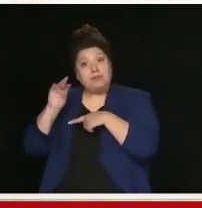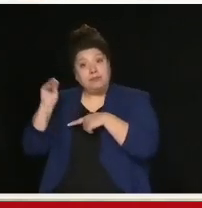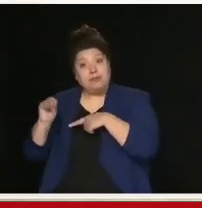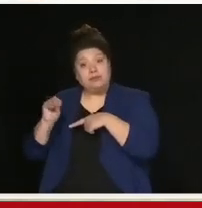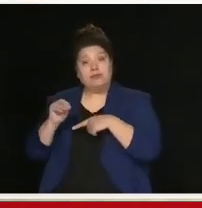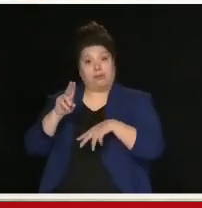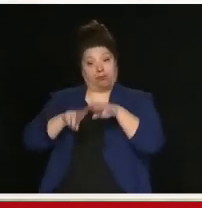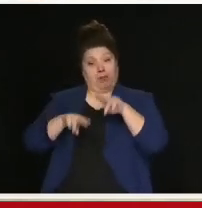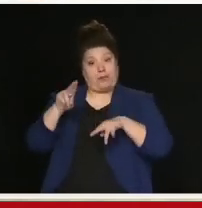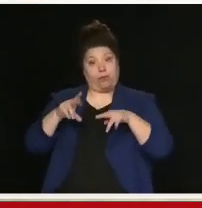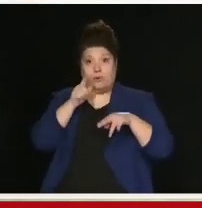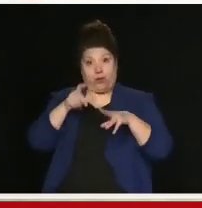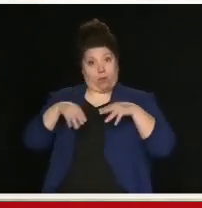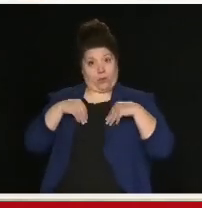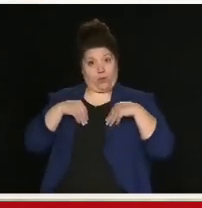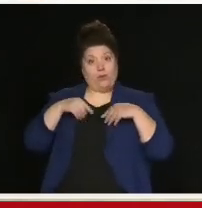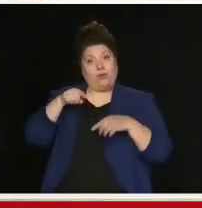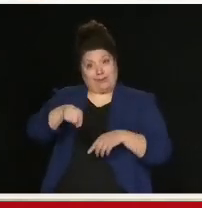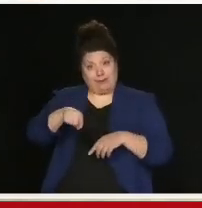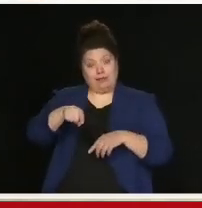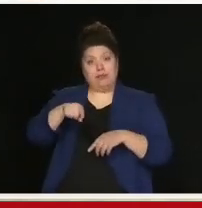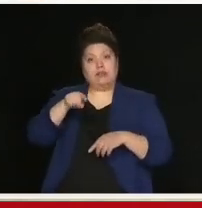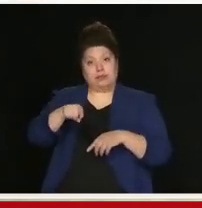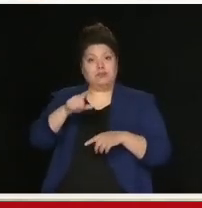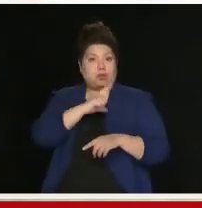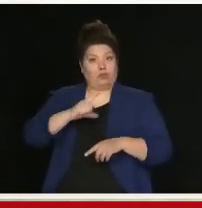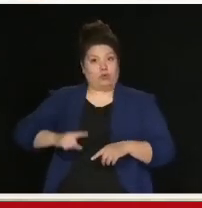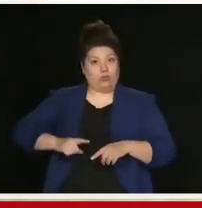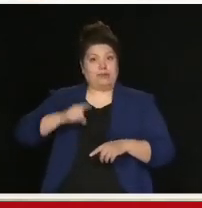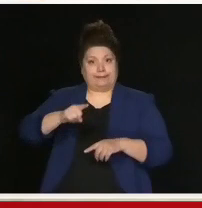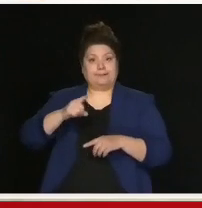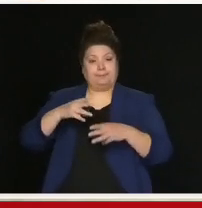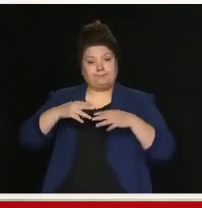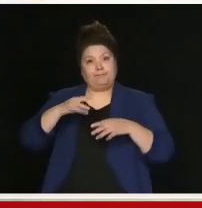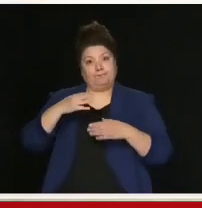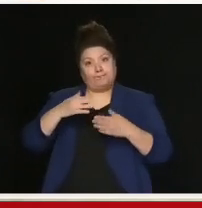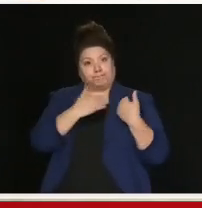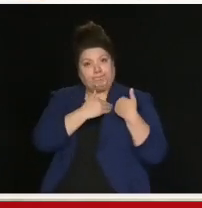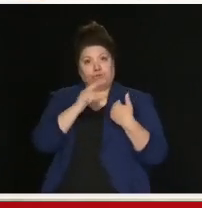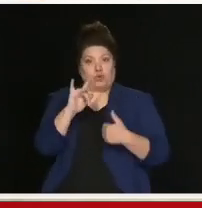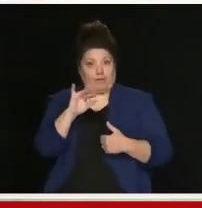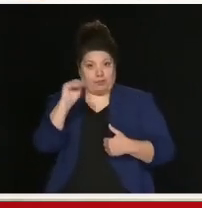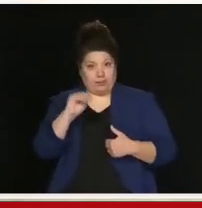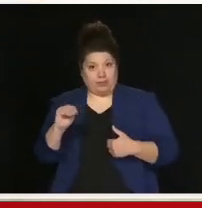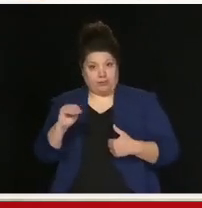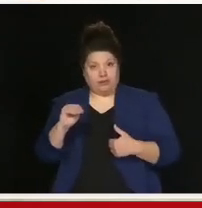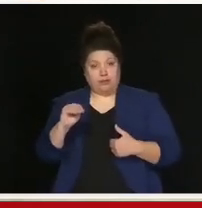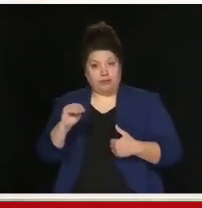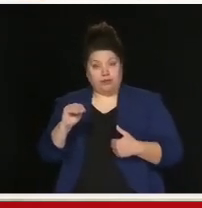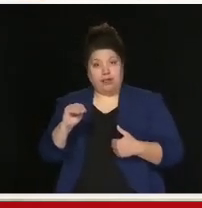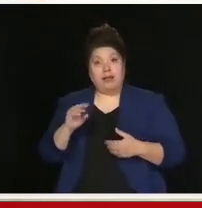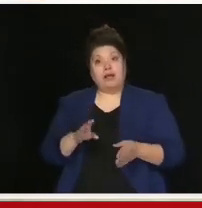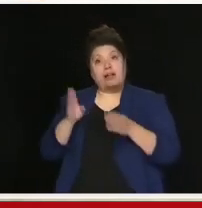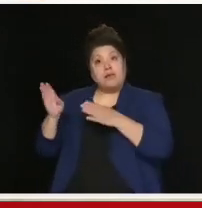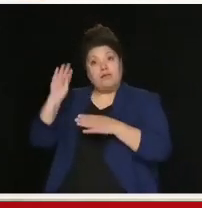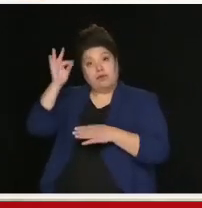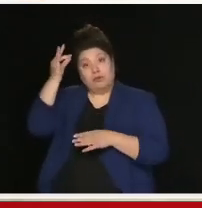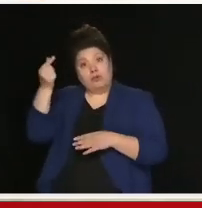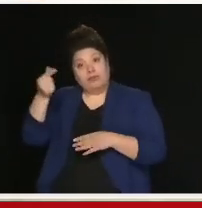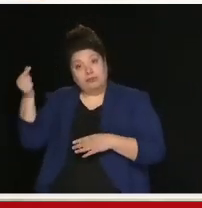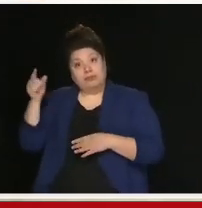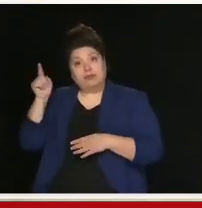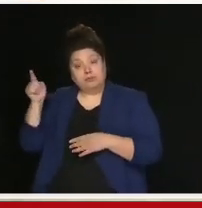cover 25%, will absorb 25%, and the federal government and the provinces will take the